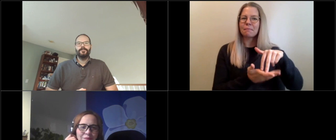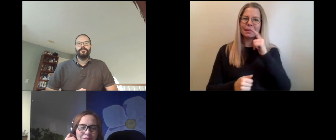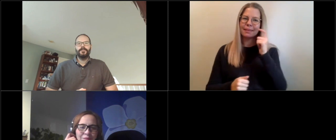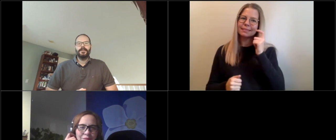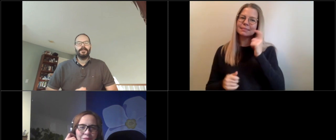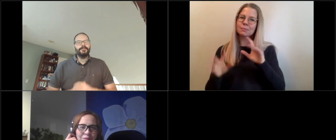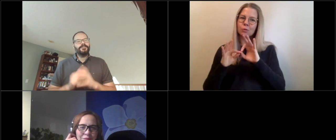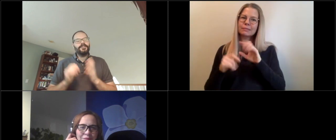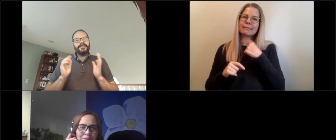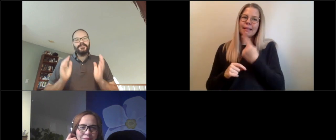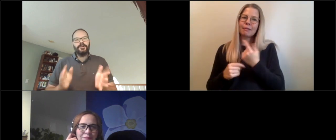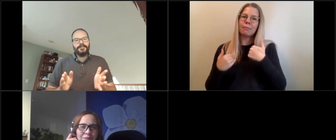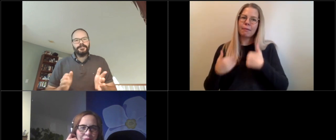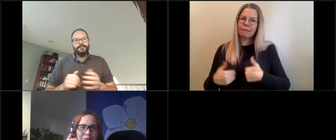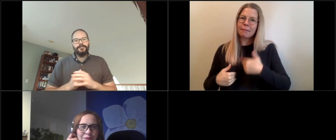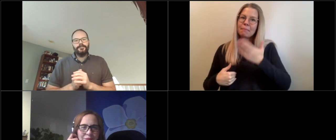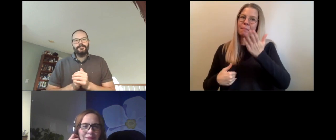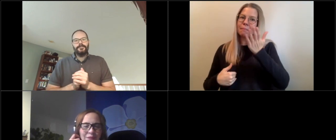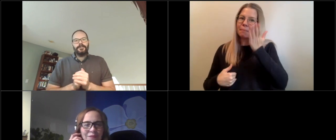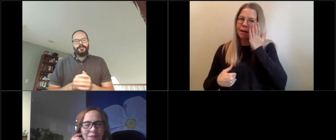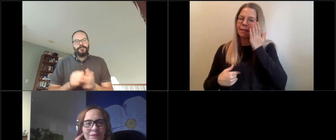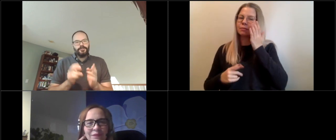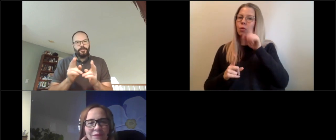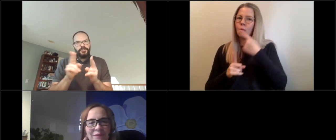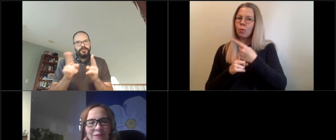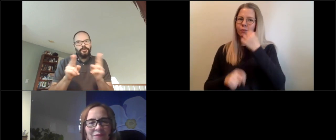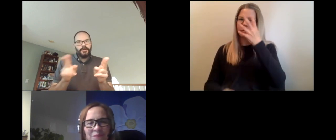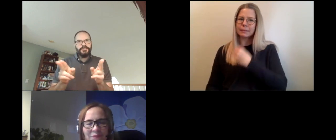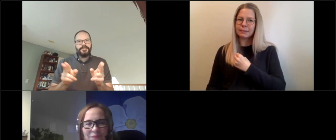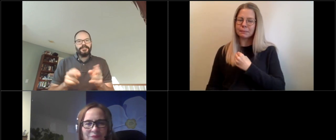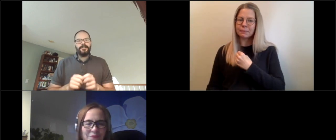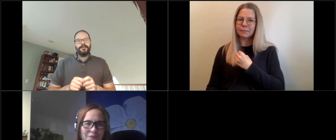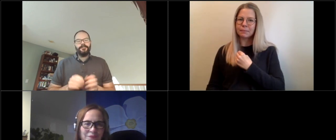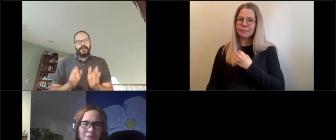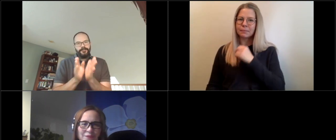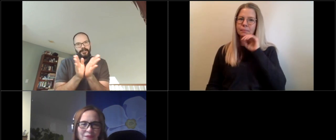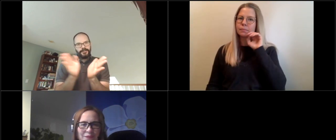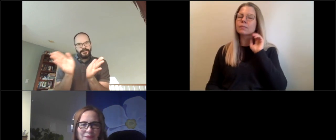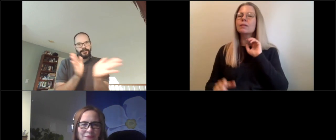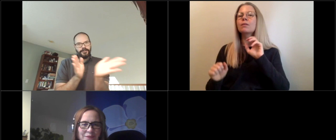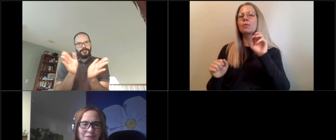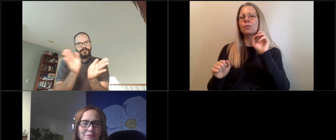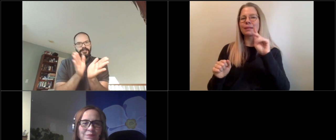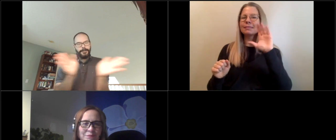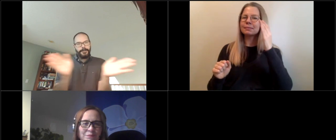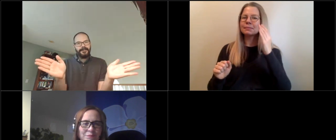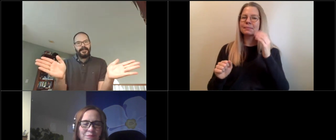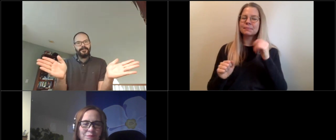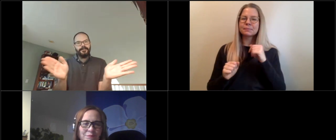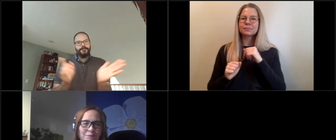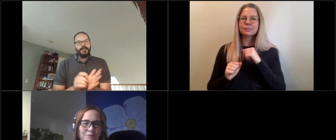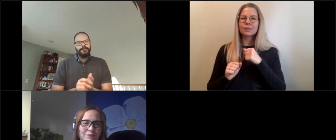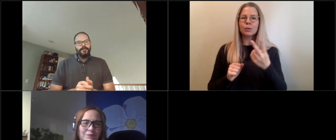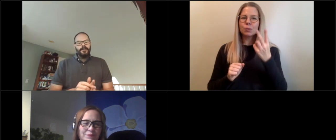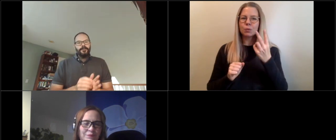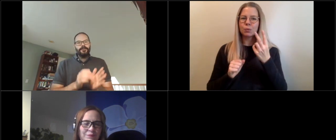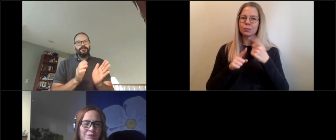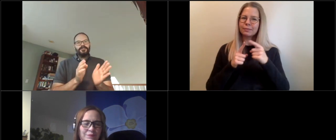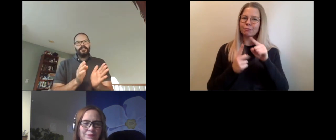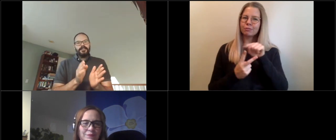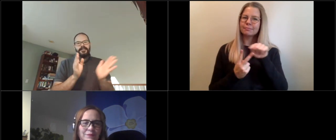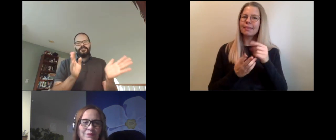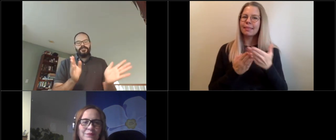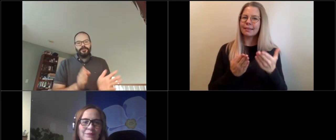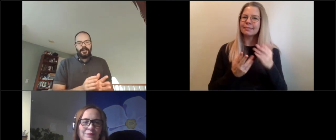awake? Yeah, so that's go back to sleep. There's really two questions there. If I could sort of just unpack that a little bit.